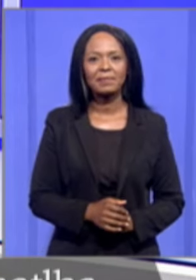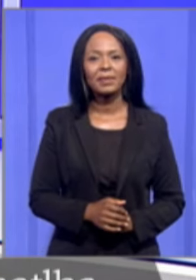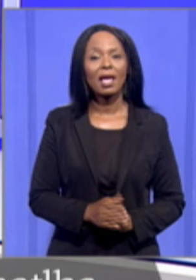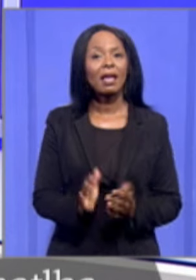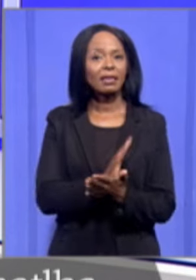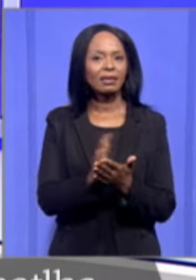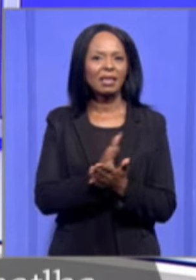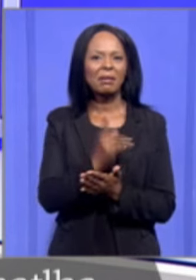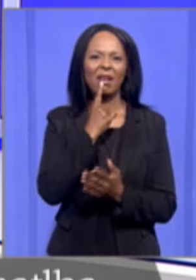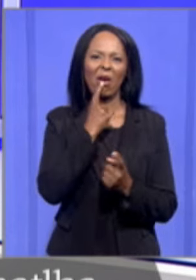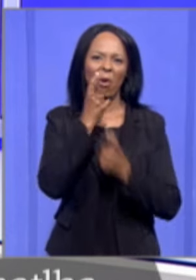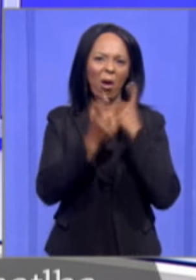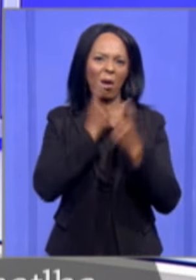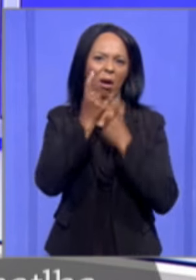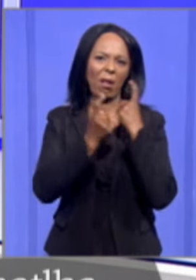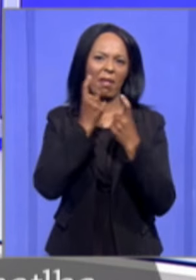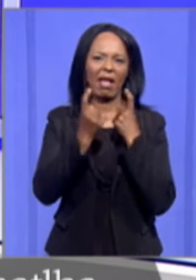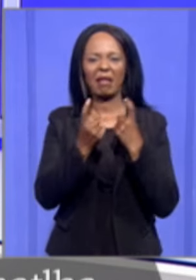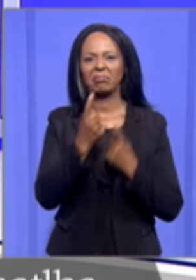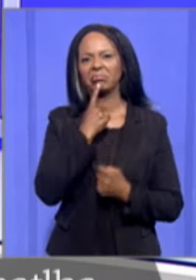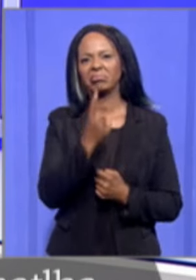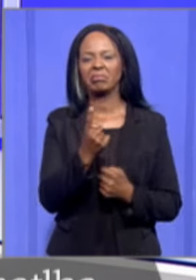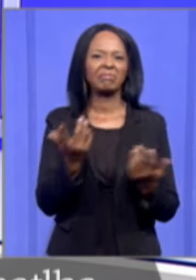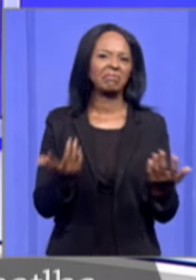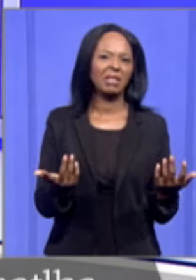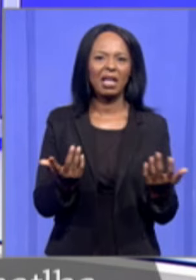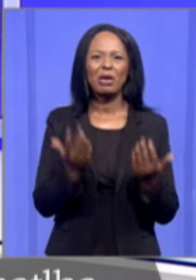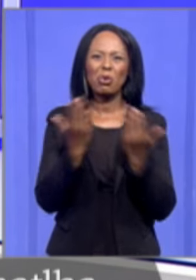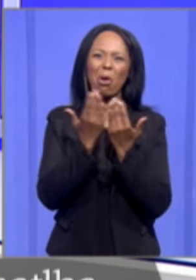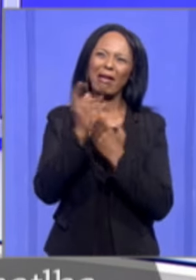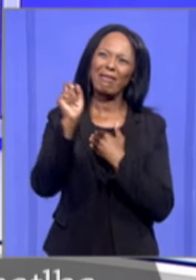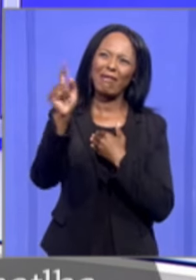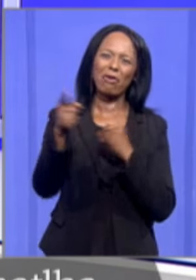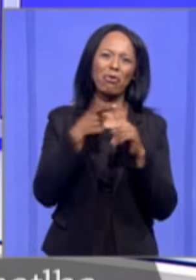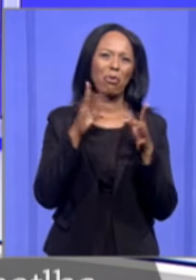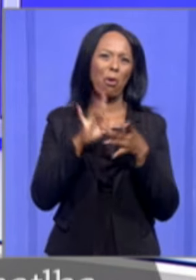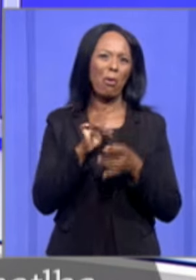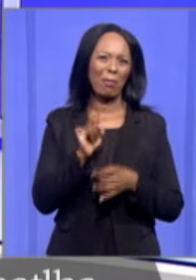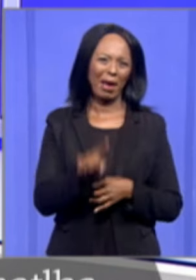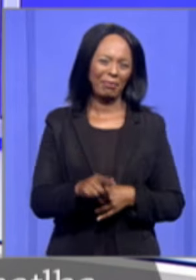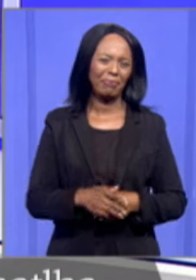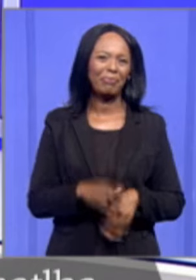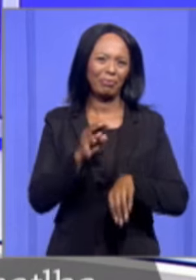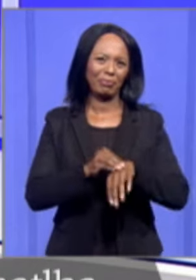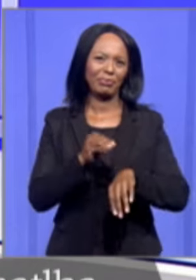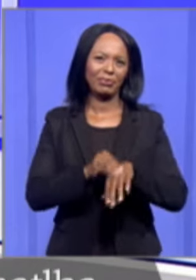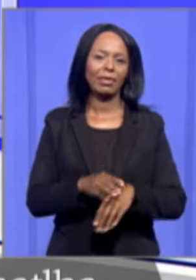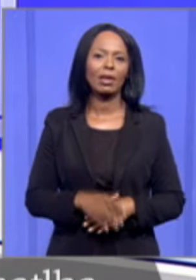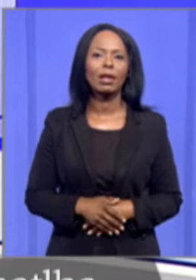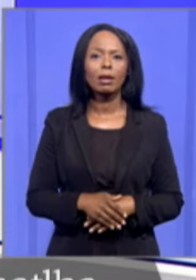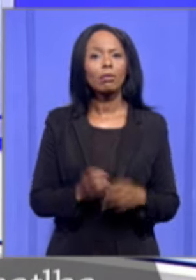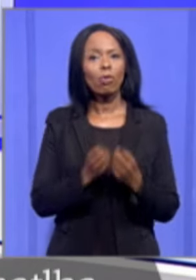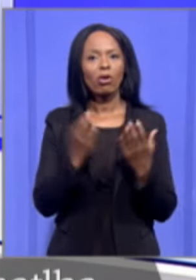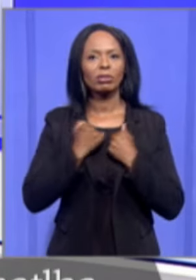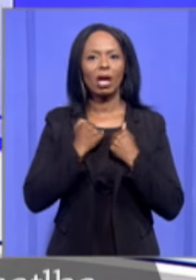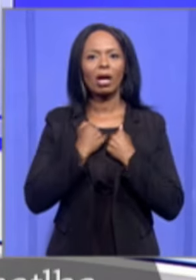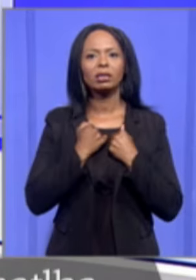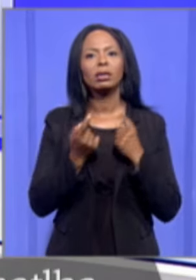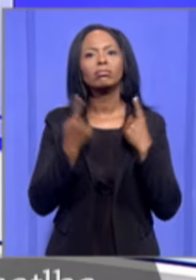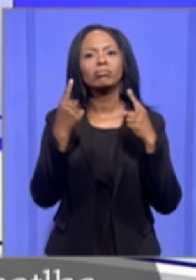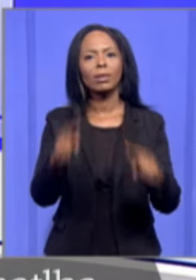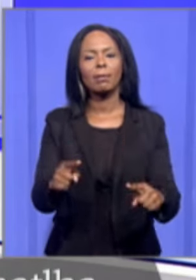Bangwe ba ngongorega ka gore dikolo tse di kgakala le magae a bona. ba ne ba kokwane ka fantle ga dikantoro tsa